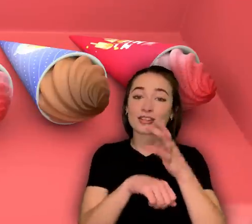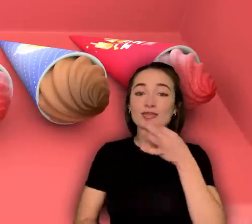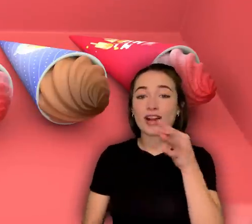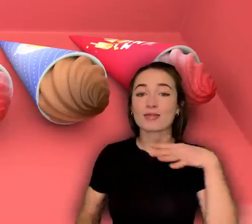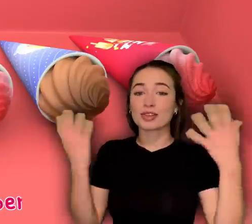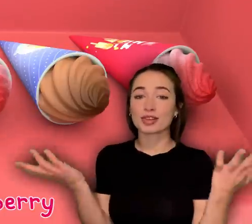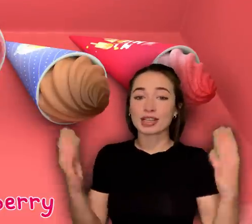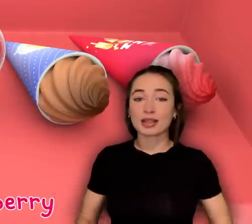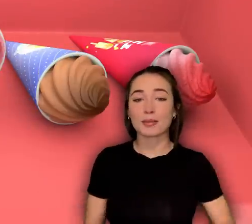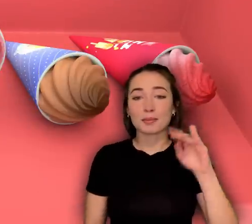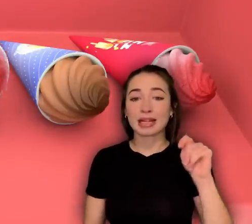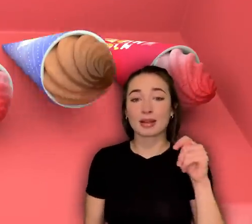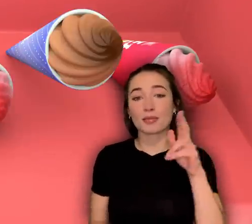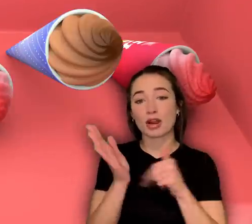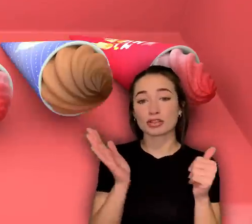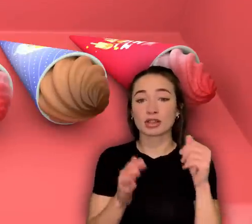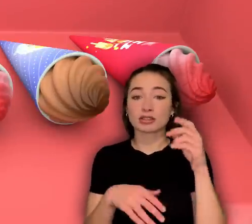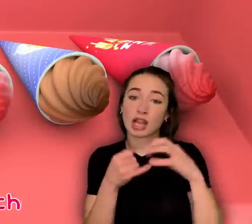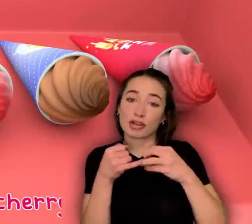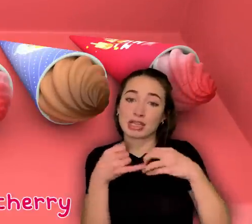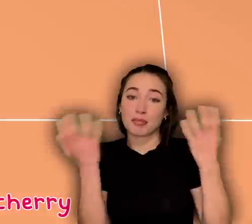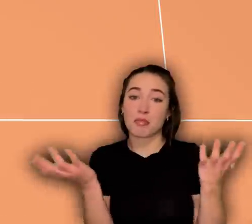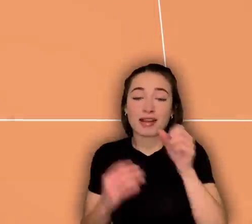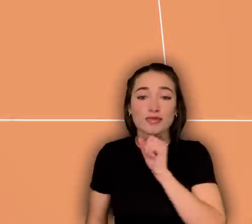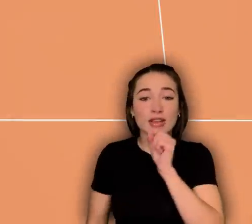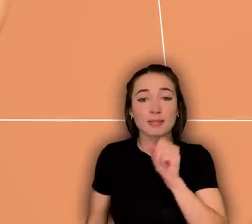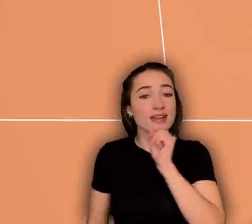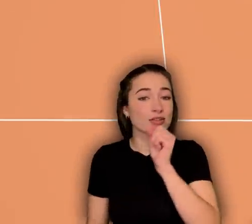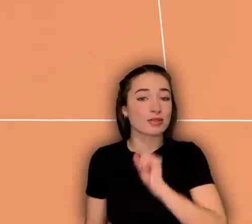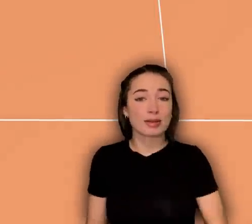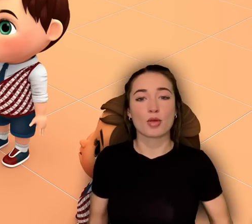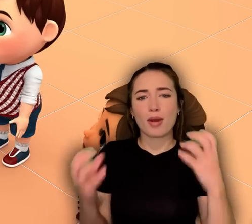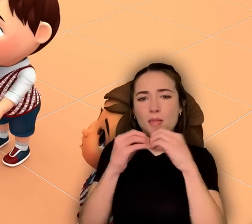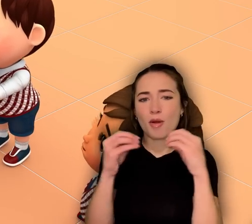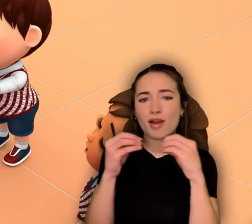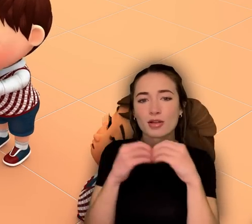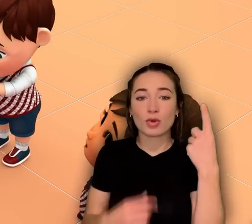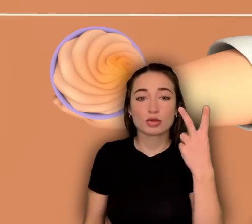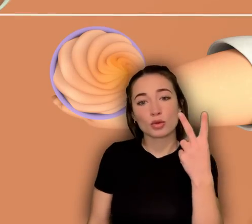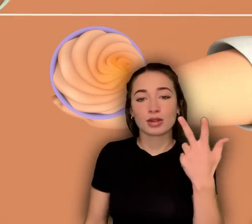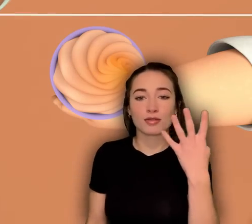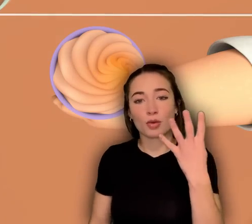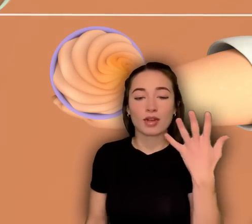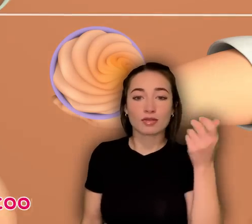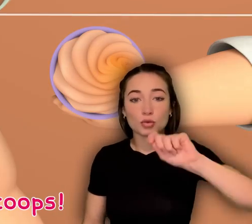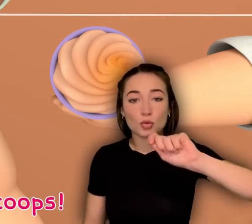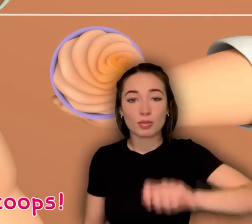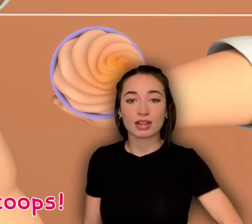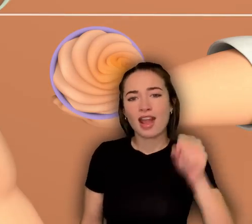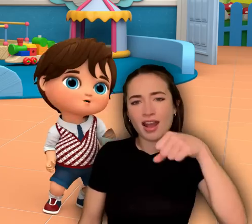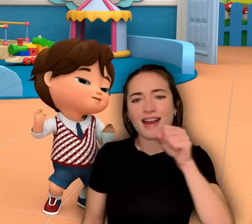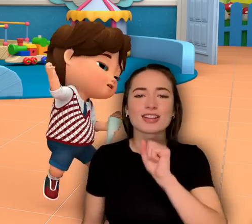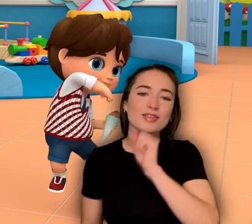vanilla chocolate and strawberry mint Chipotle scotch and Cherry ice cream ice cream we want more one two three four